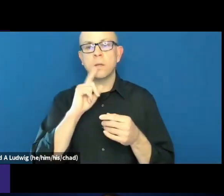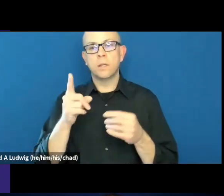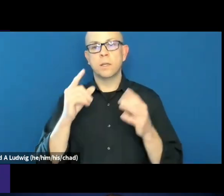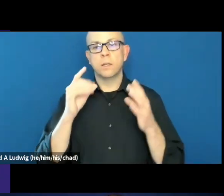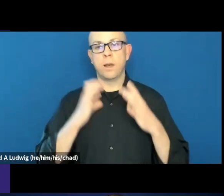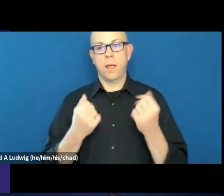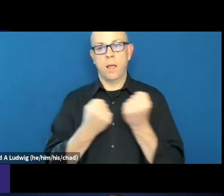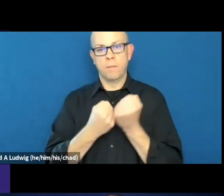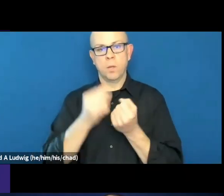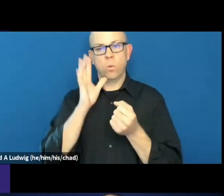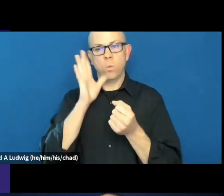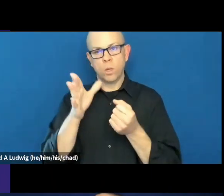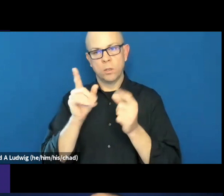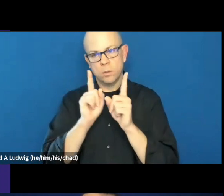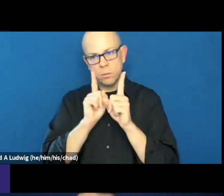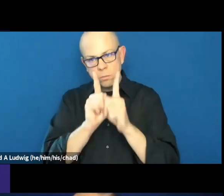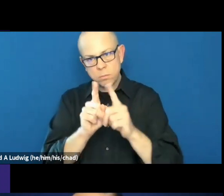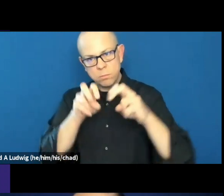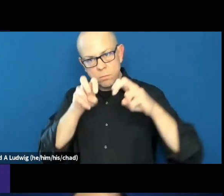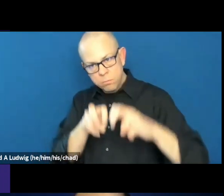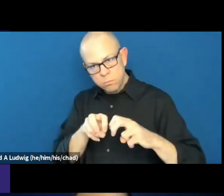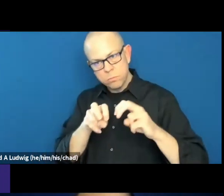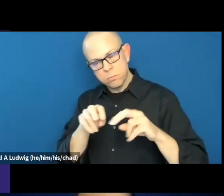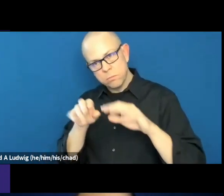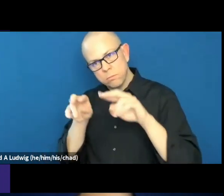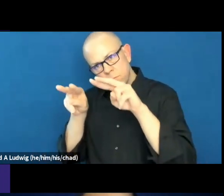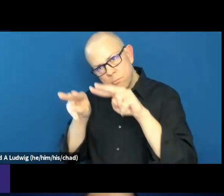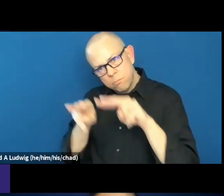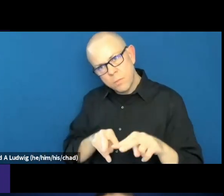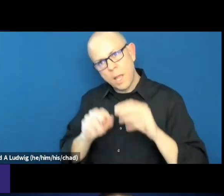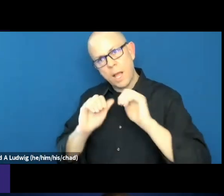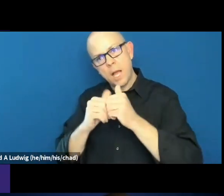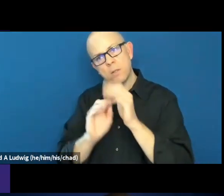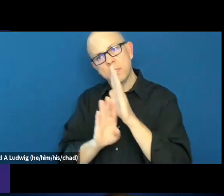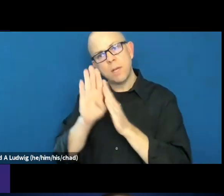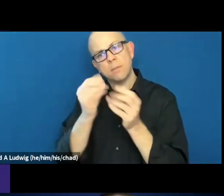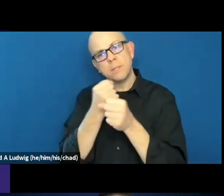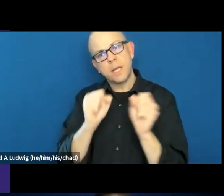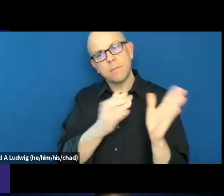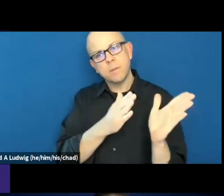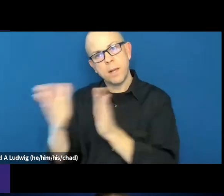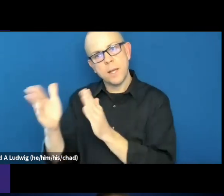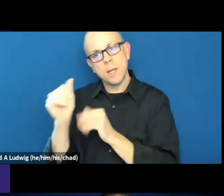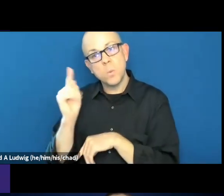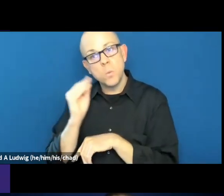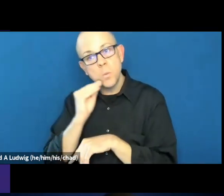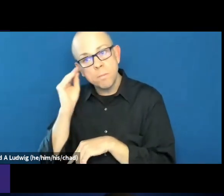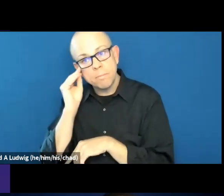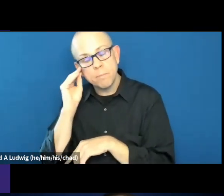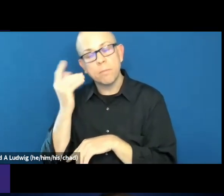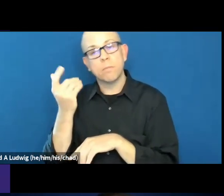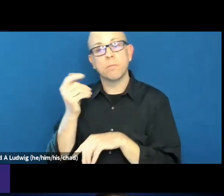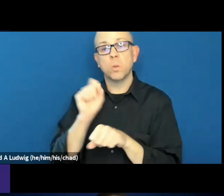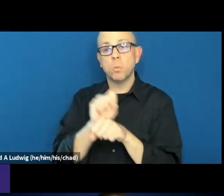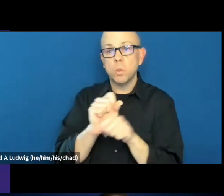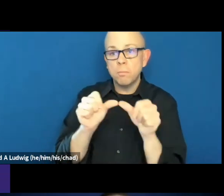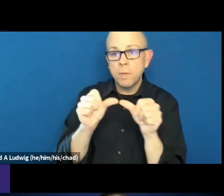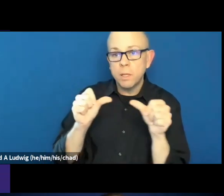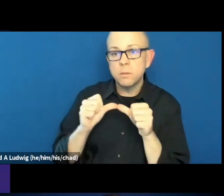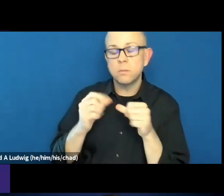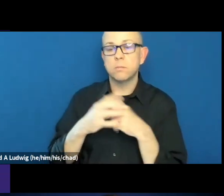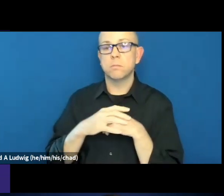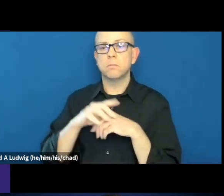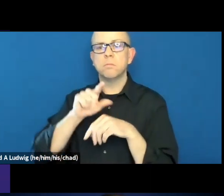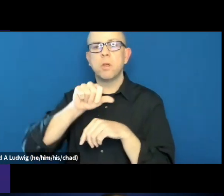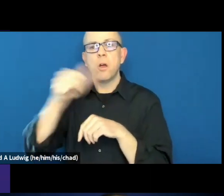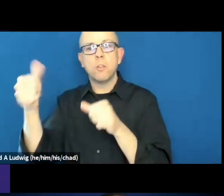There's more to the service as well. We have client advocates who can sit down with you and help you develop a safety plan for your